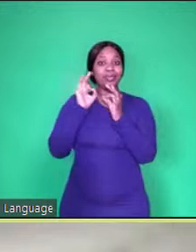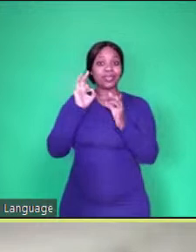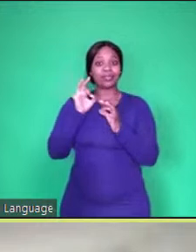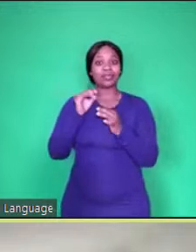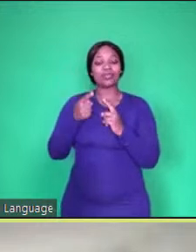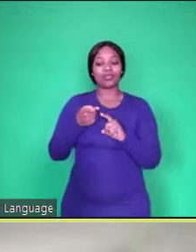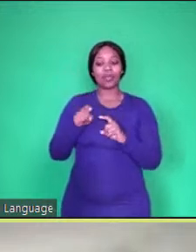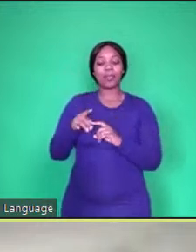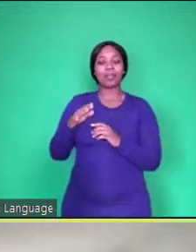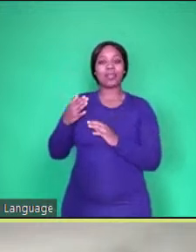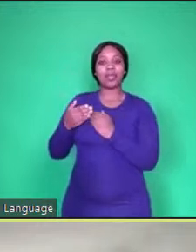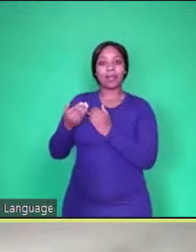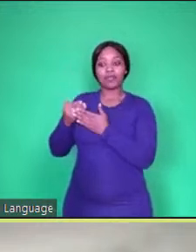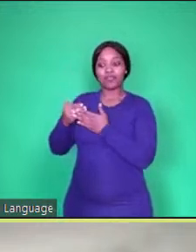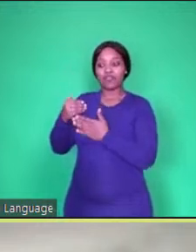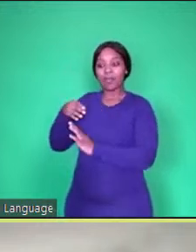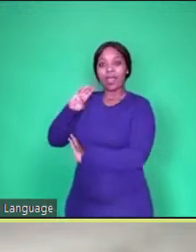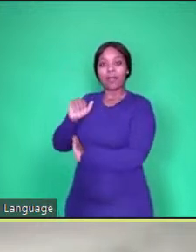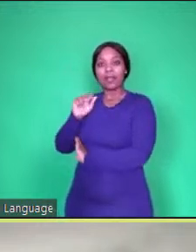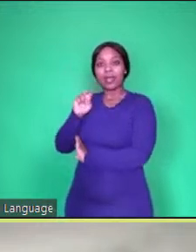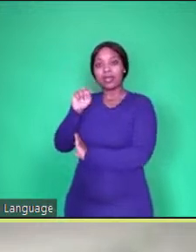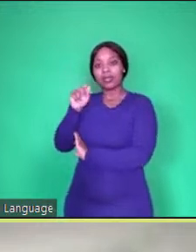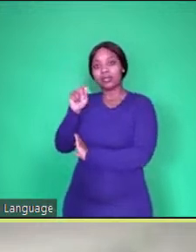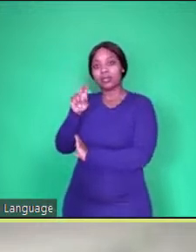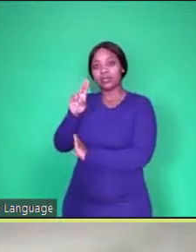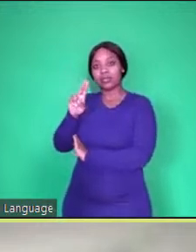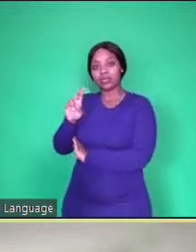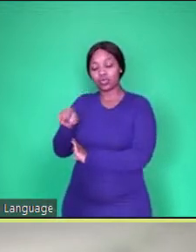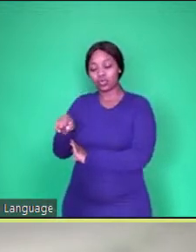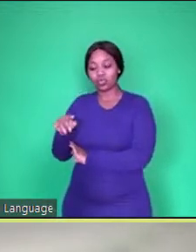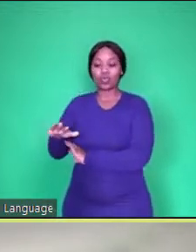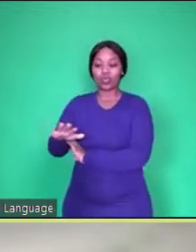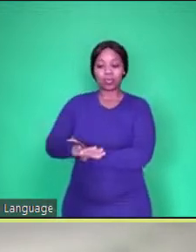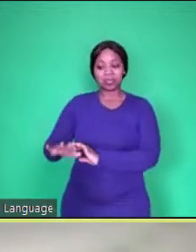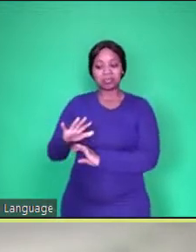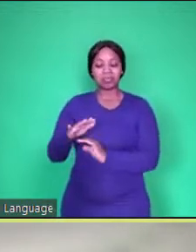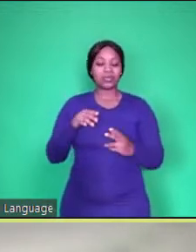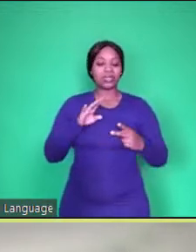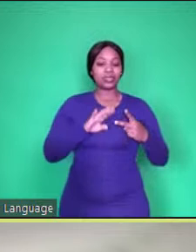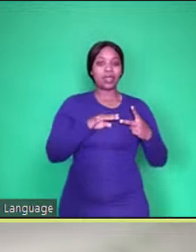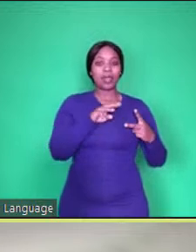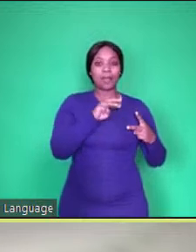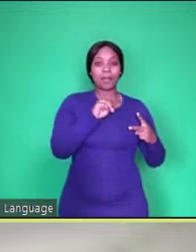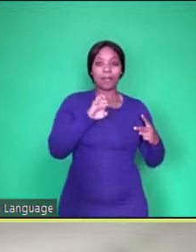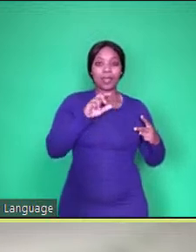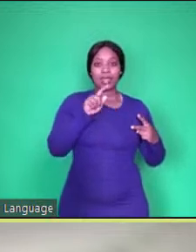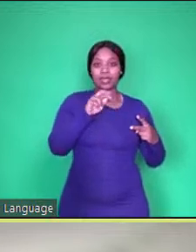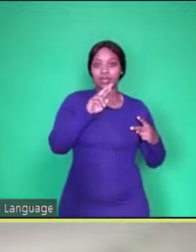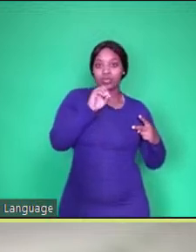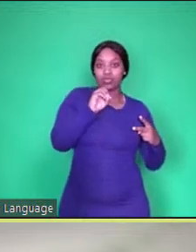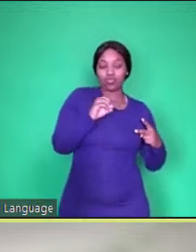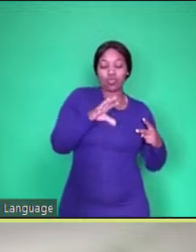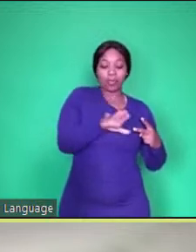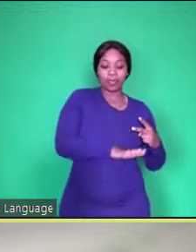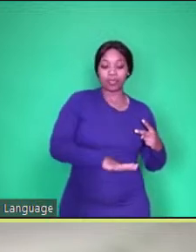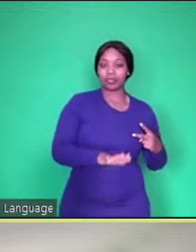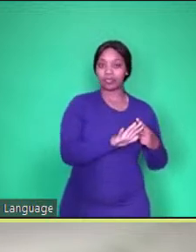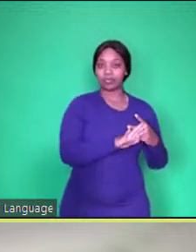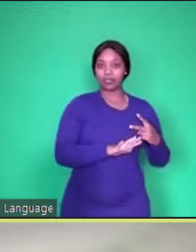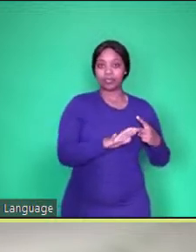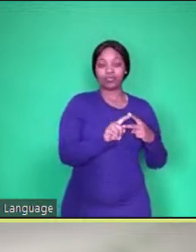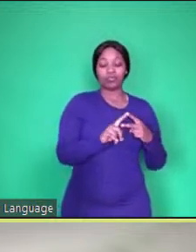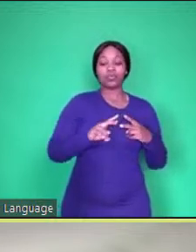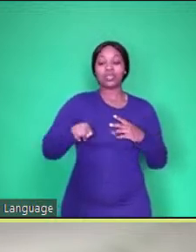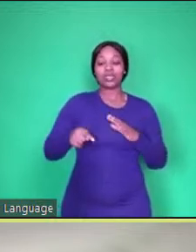Bantustans and metropolitan areas. And the research shows that these